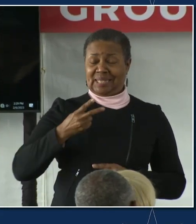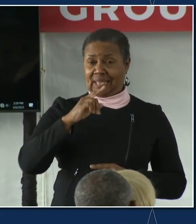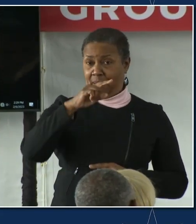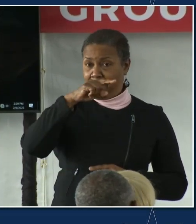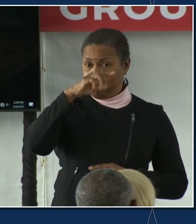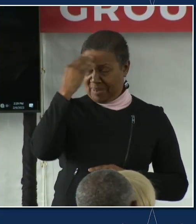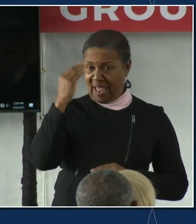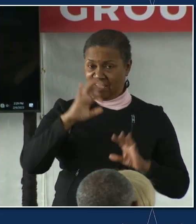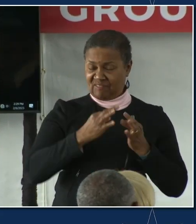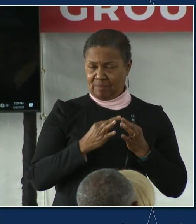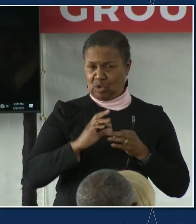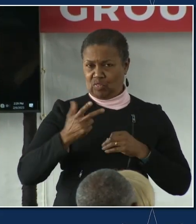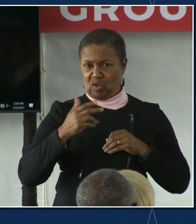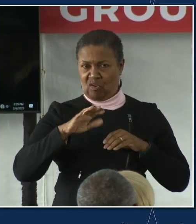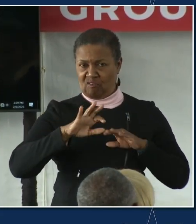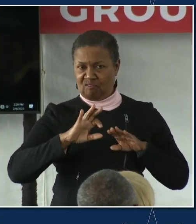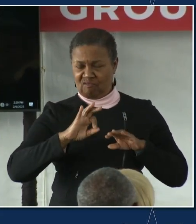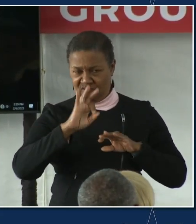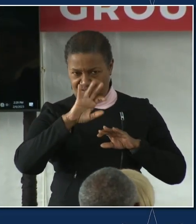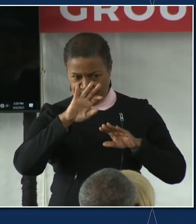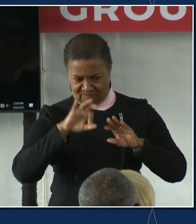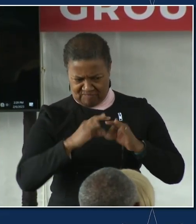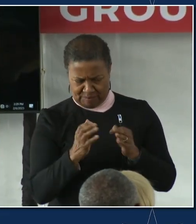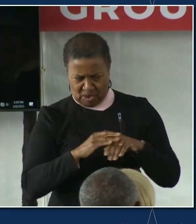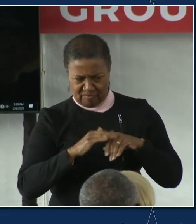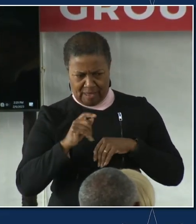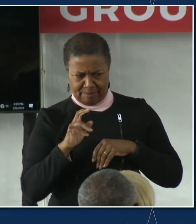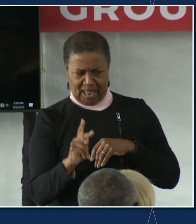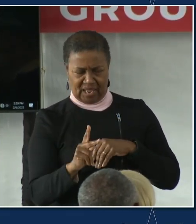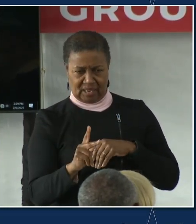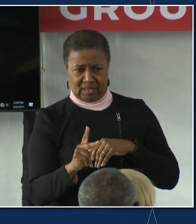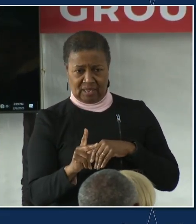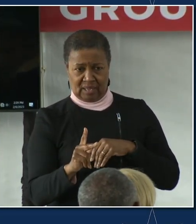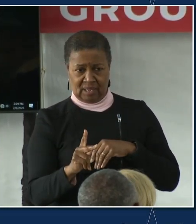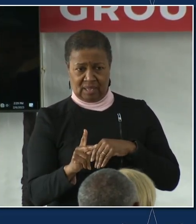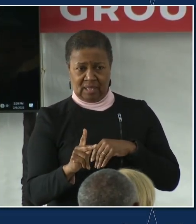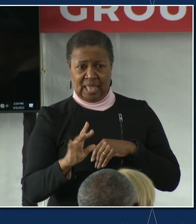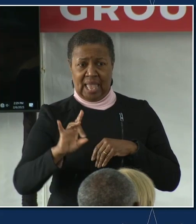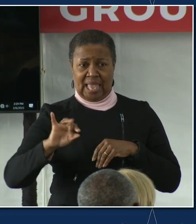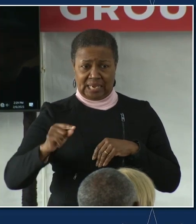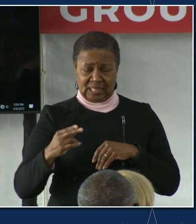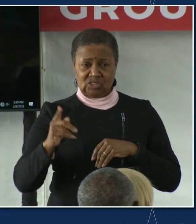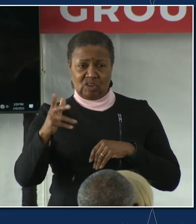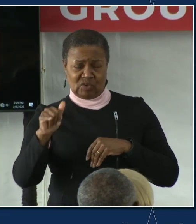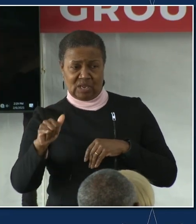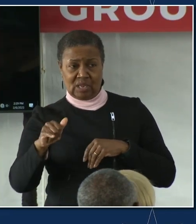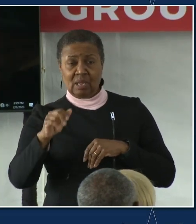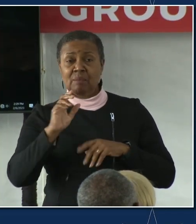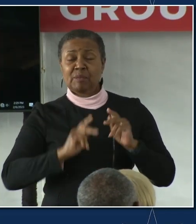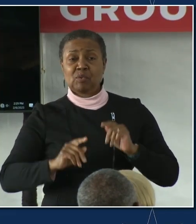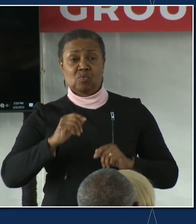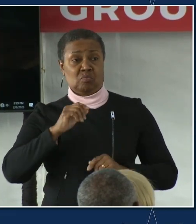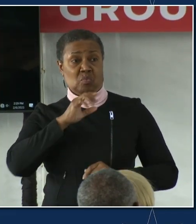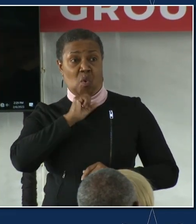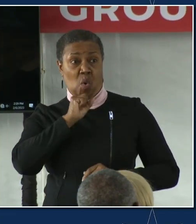black family or third on that block, 80th and Jeffrey. For some of the old timers, they remember how it used to be over here.